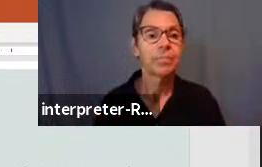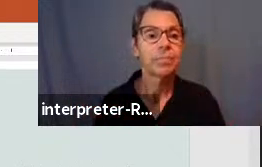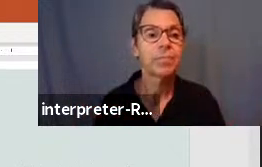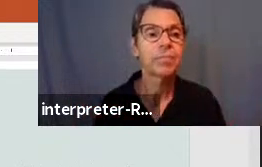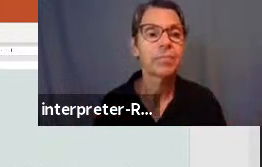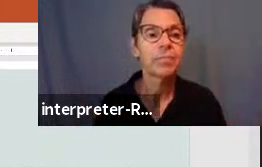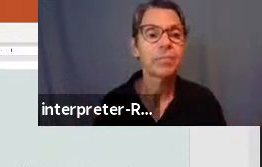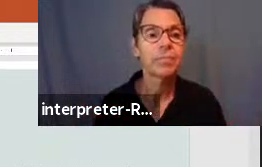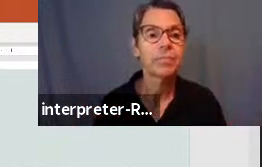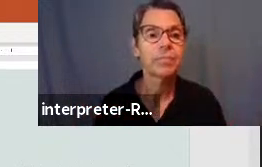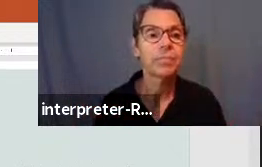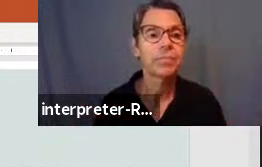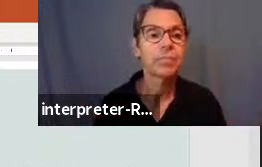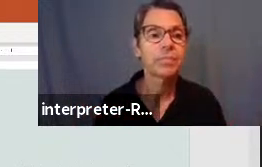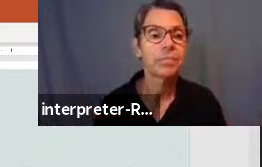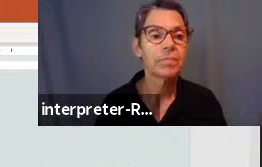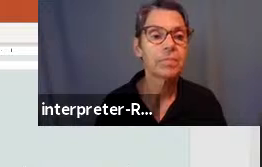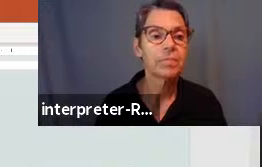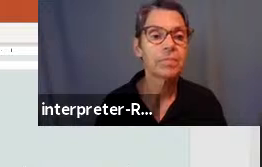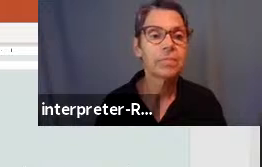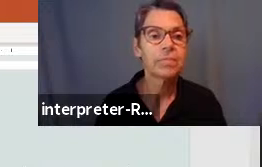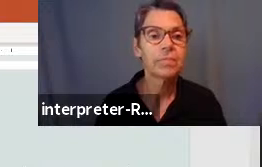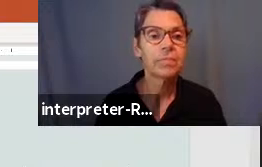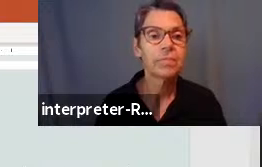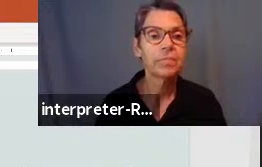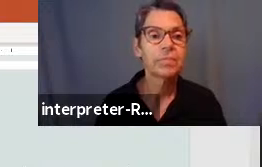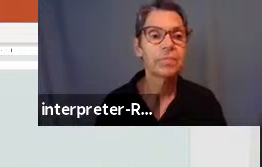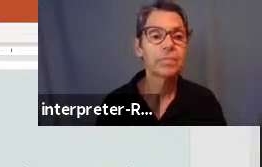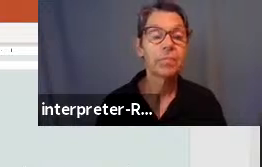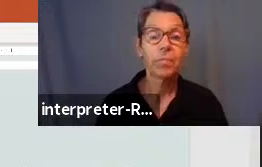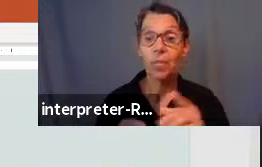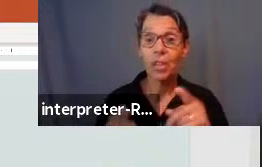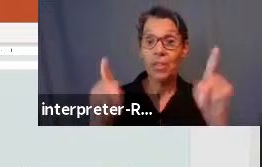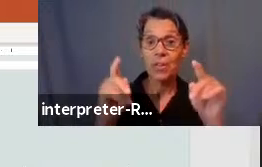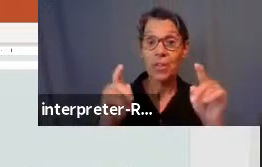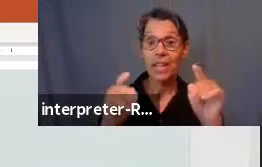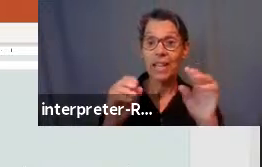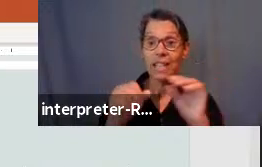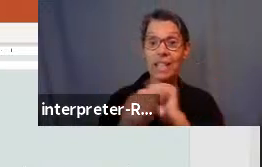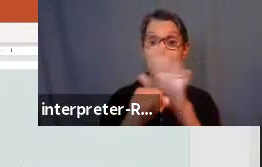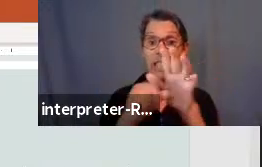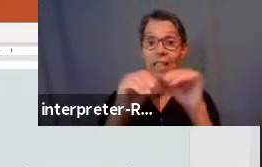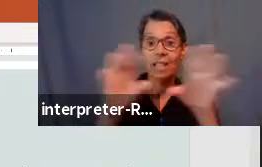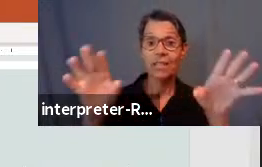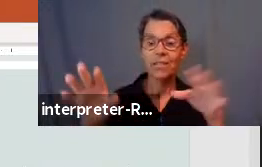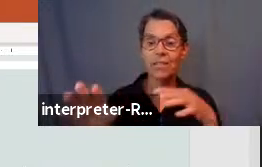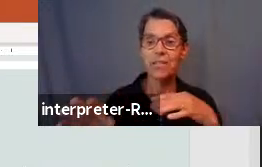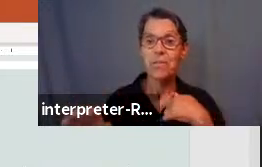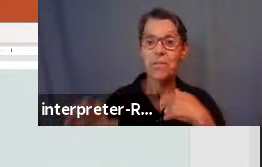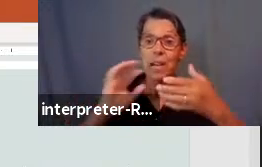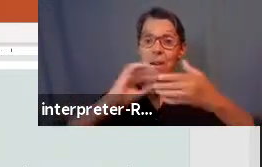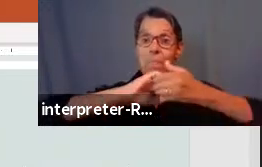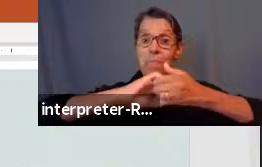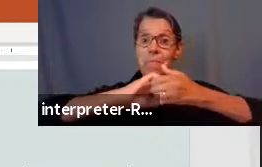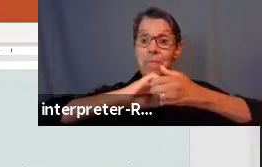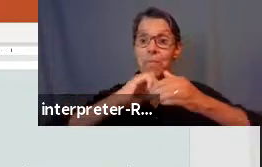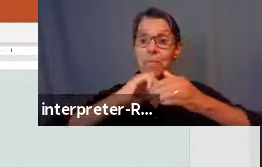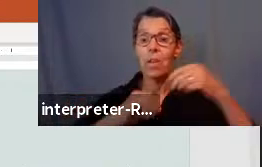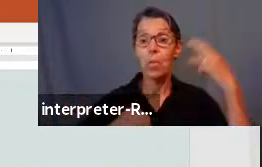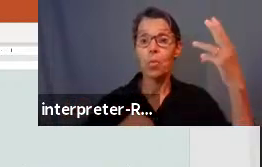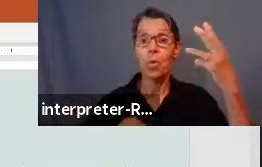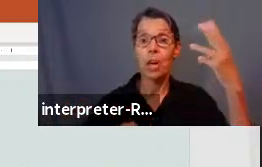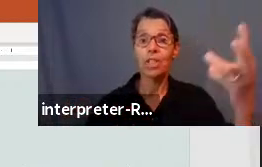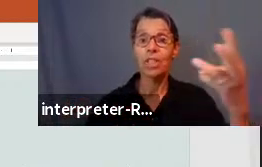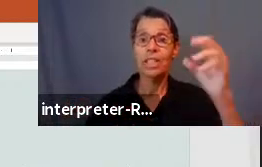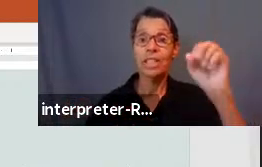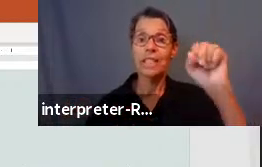So during the pandemic, we had an unusual opportunity to partner with the Washington State